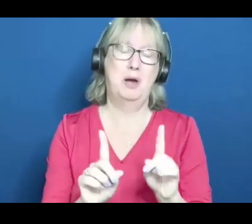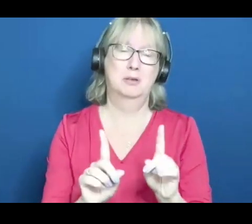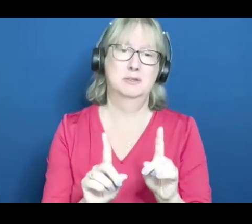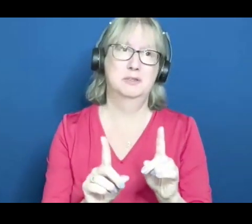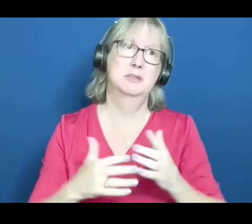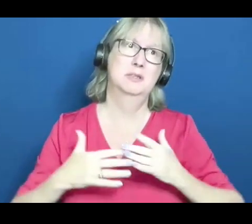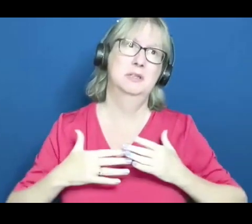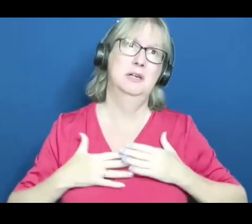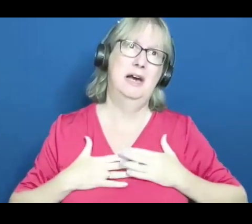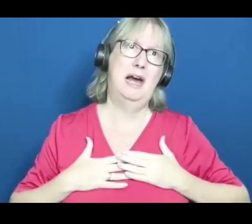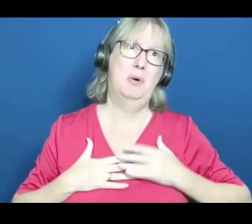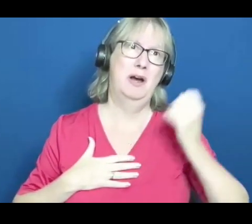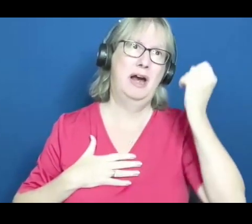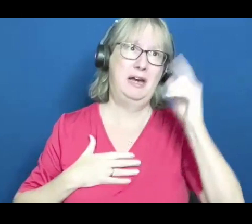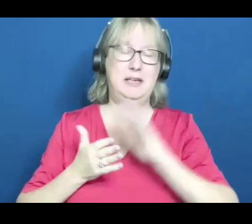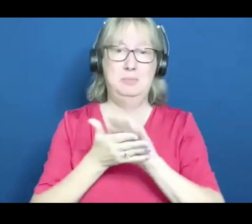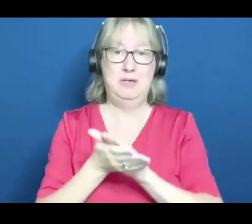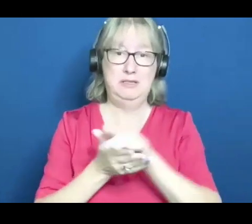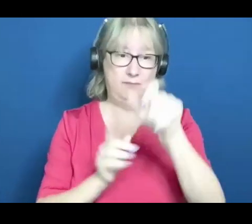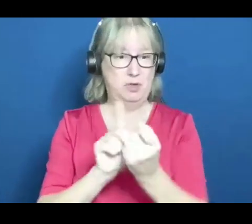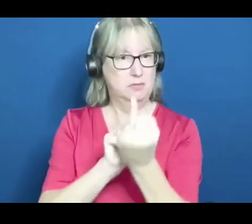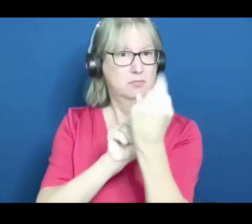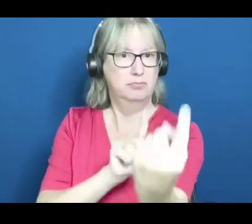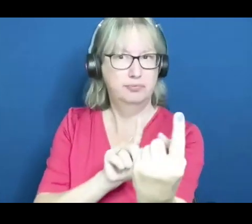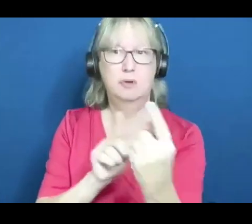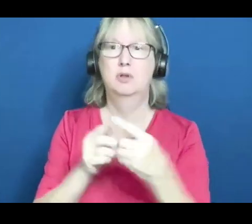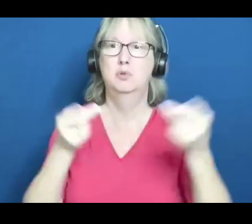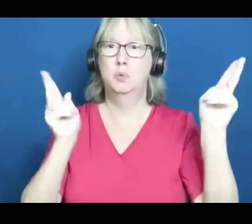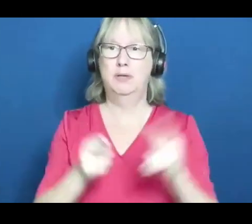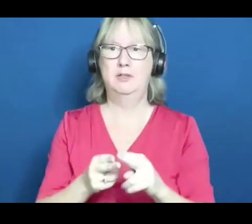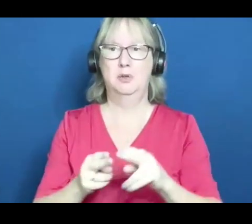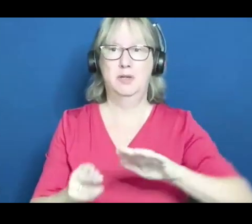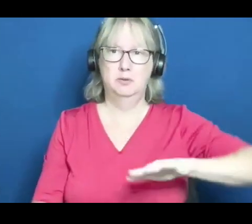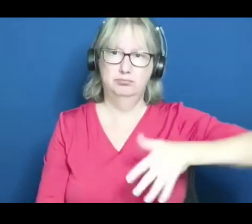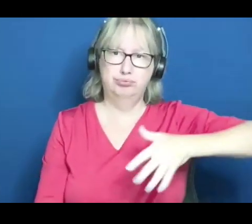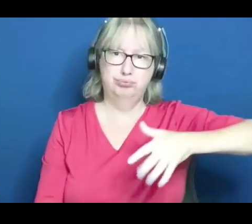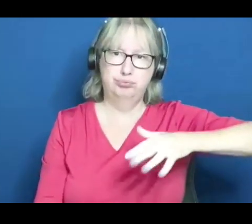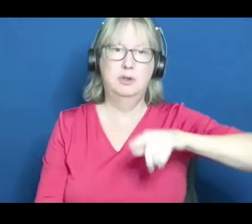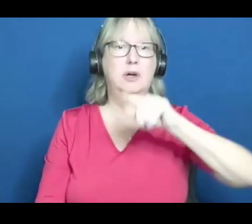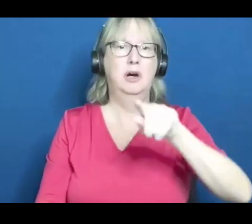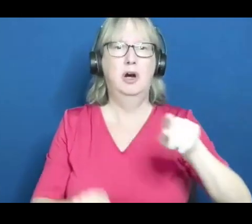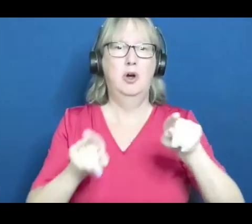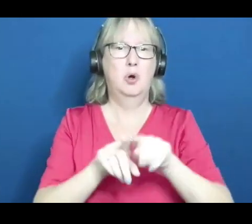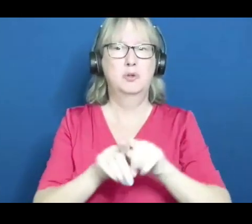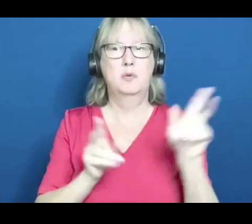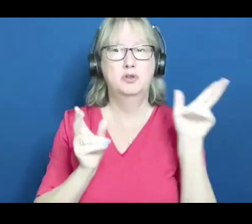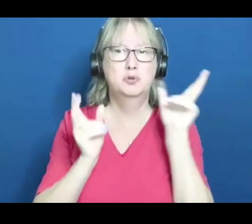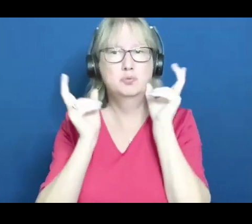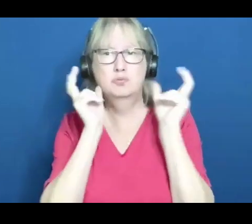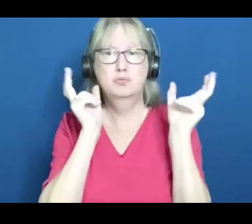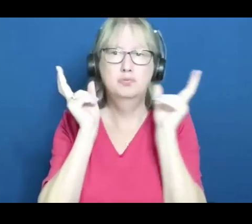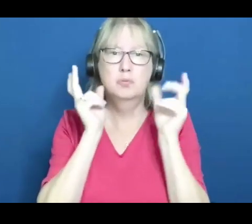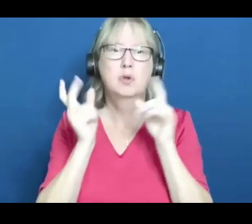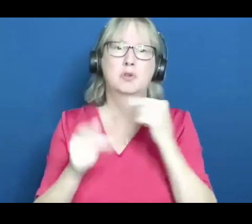to overcome distance and reverberation and background noise and listening to audio devices. So we're on a Zoom